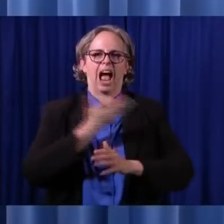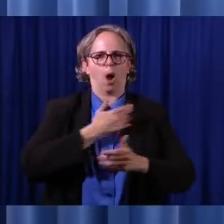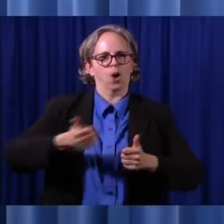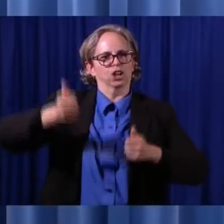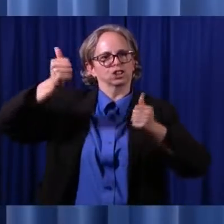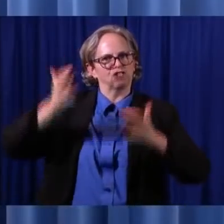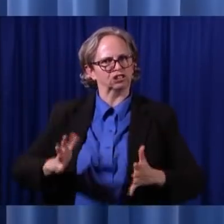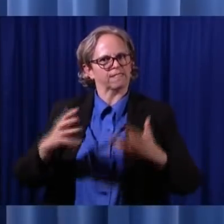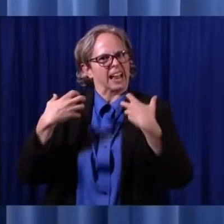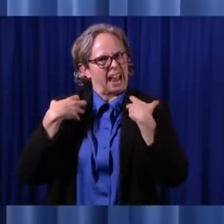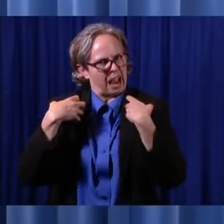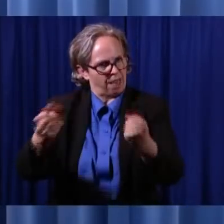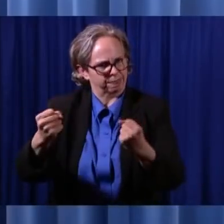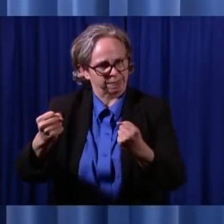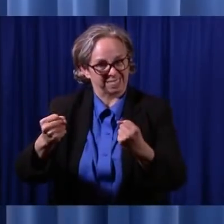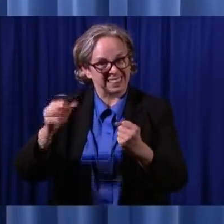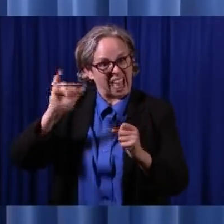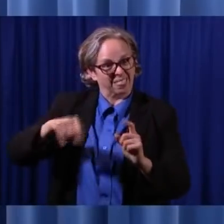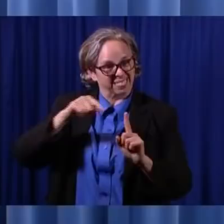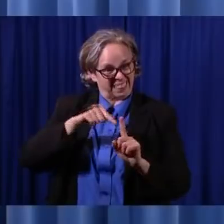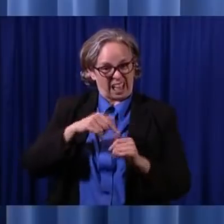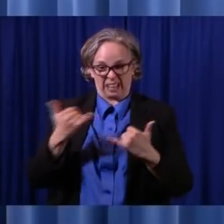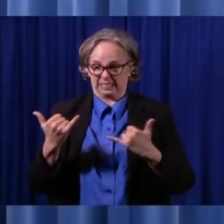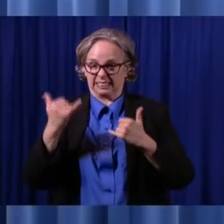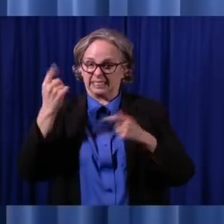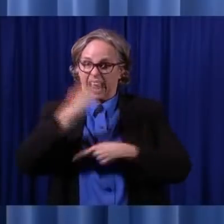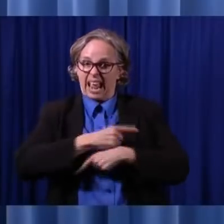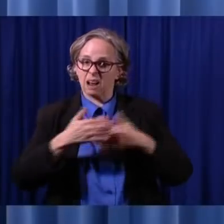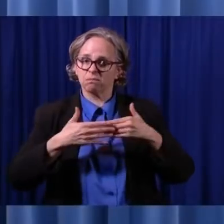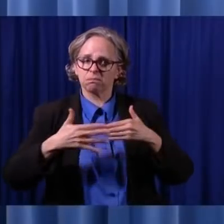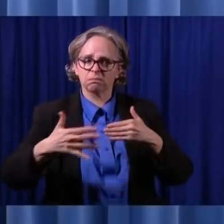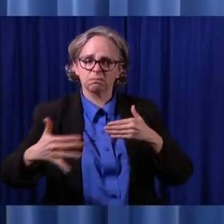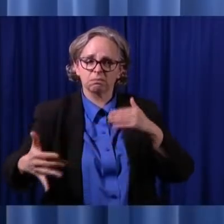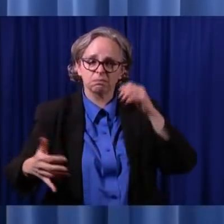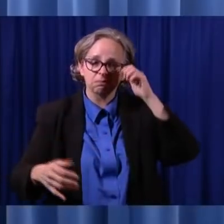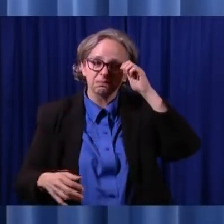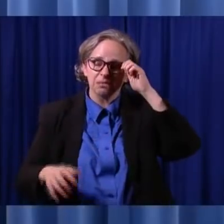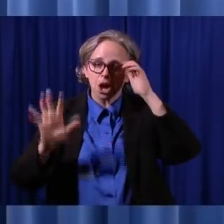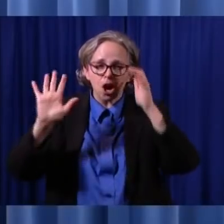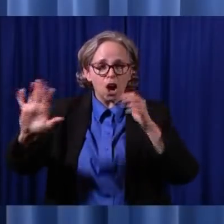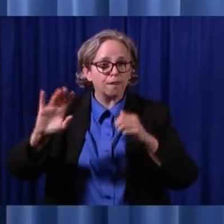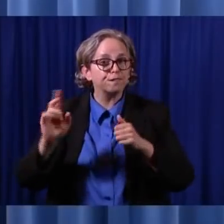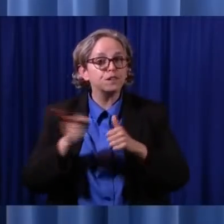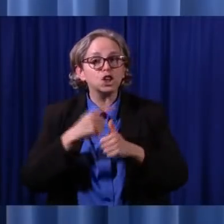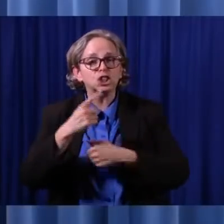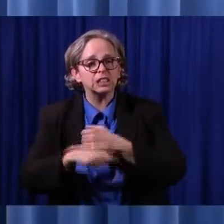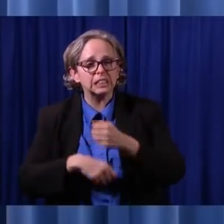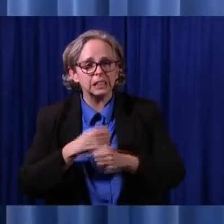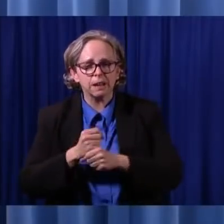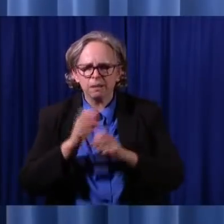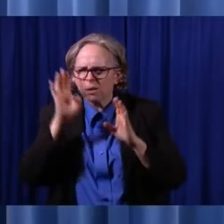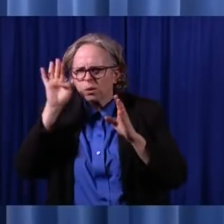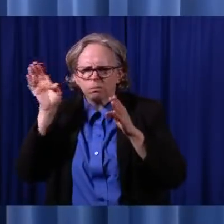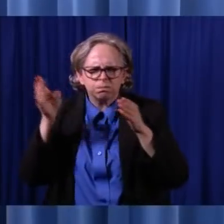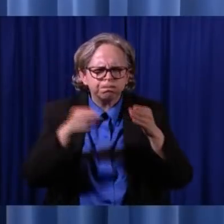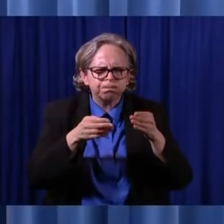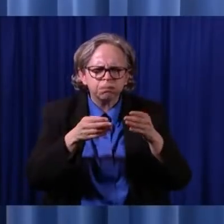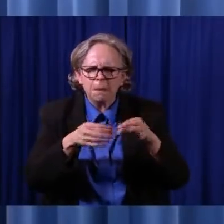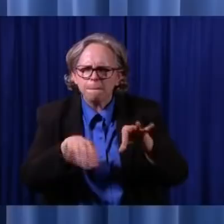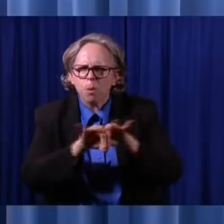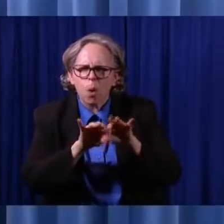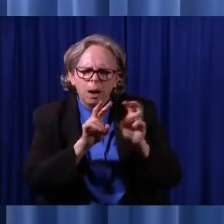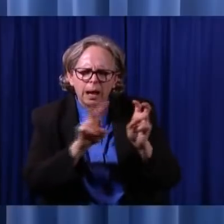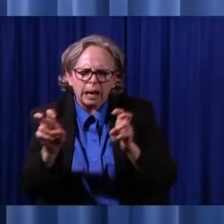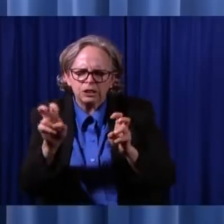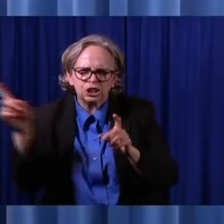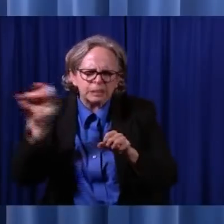With her leadership and help in the first year, we focused on some very important things.